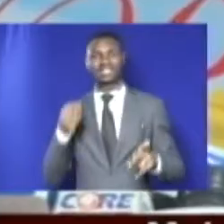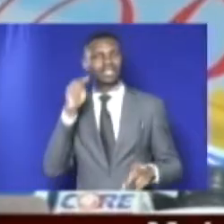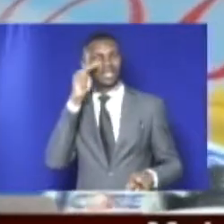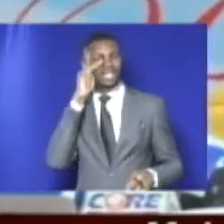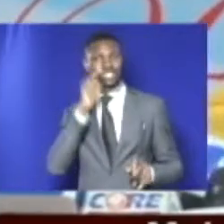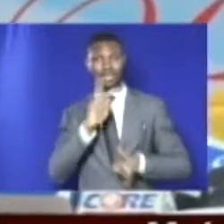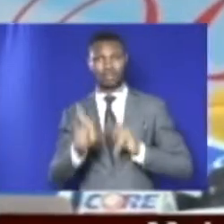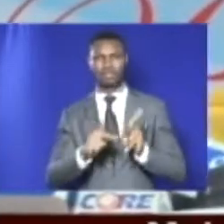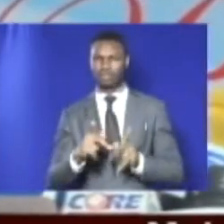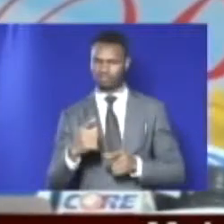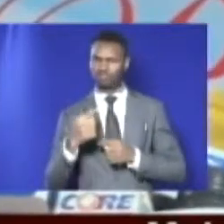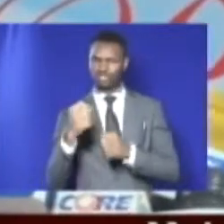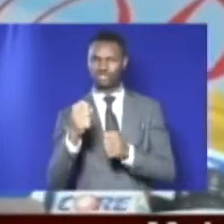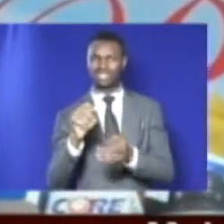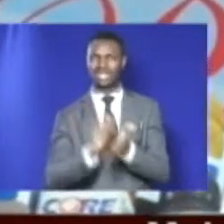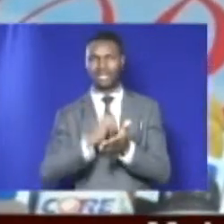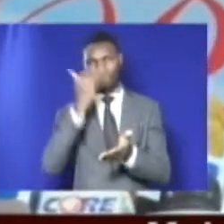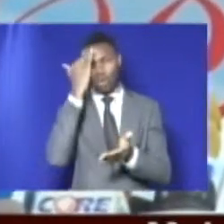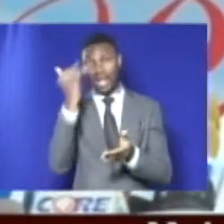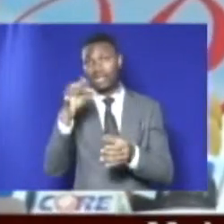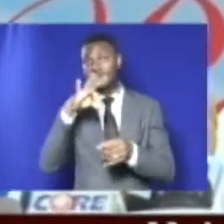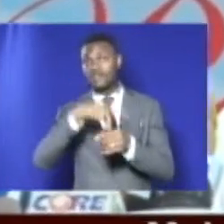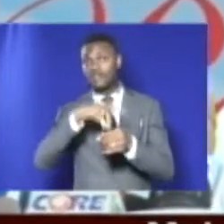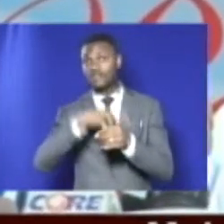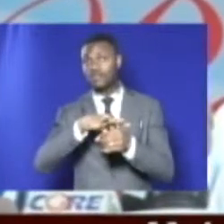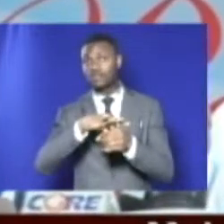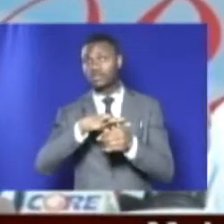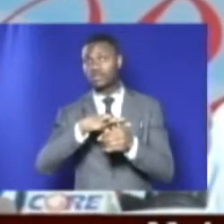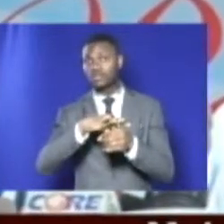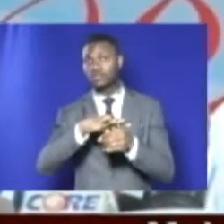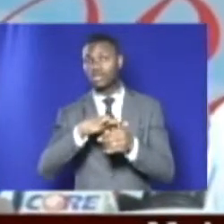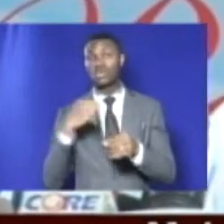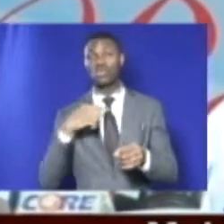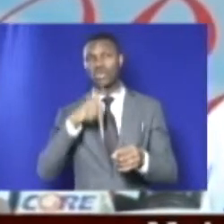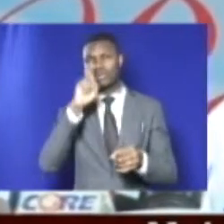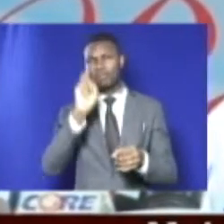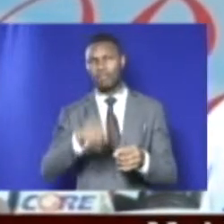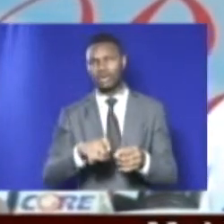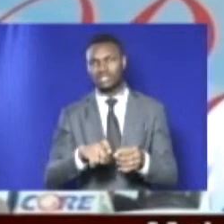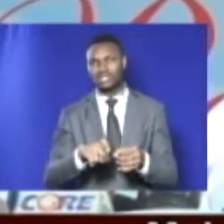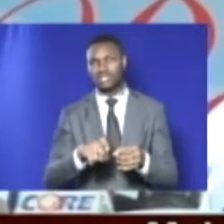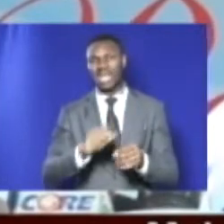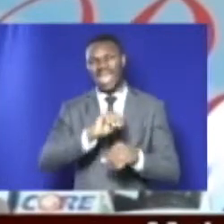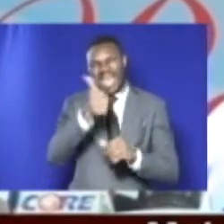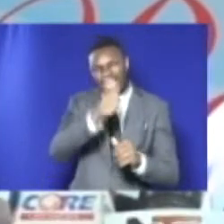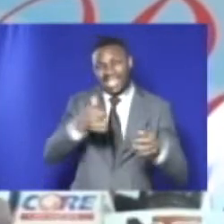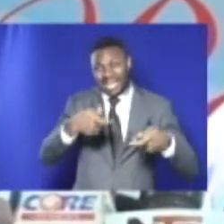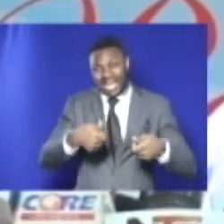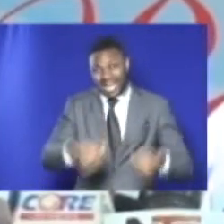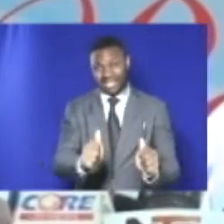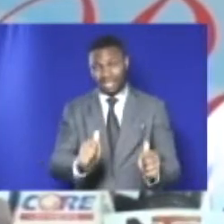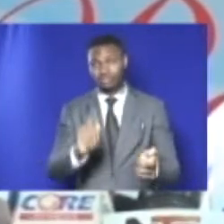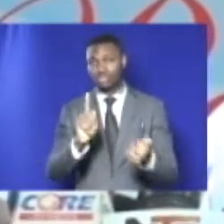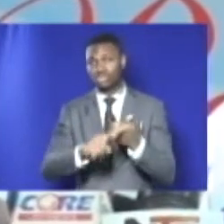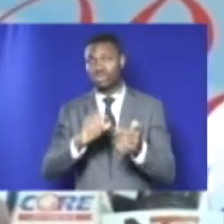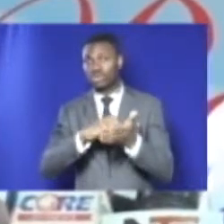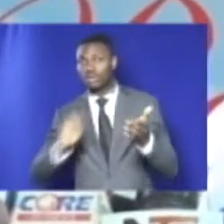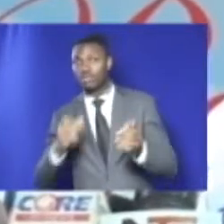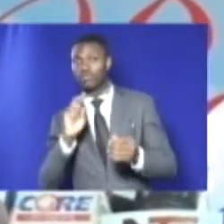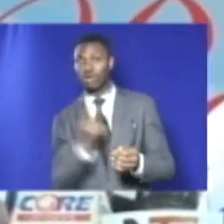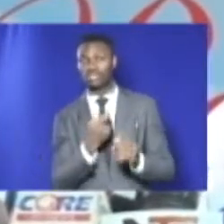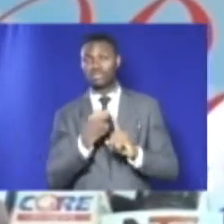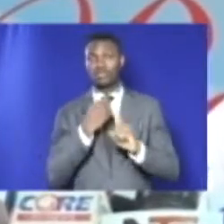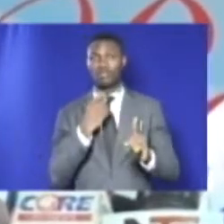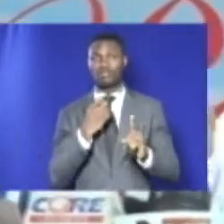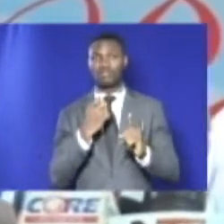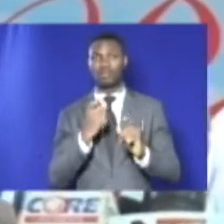massively for 2 times in a row, we must shun away from any attempt to distract us from delivering the dividend of